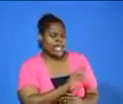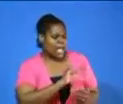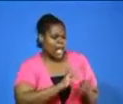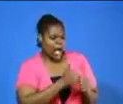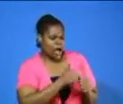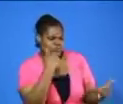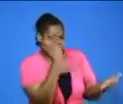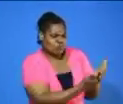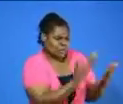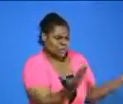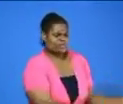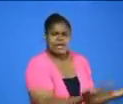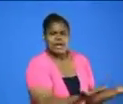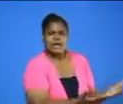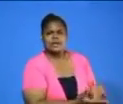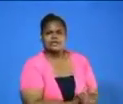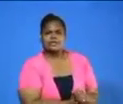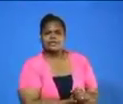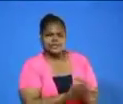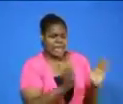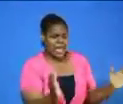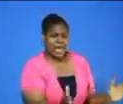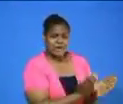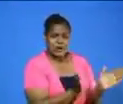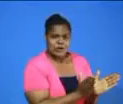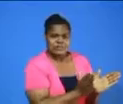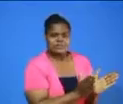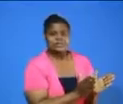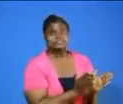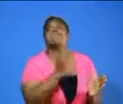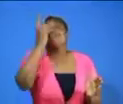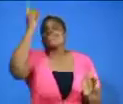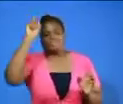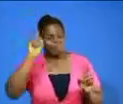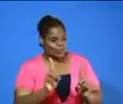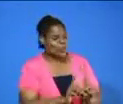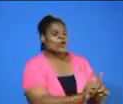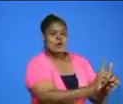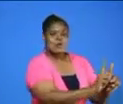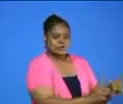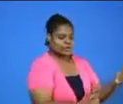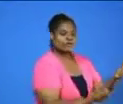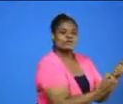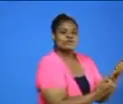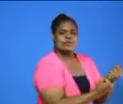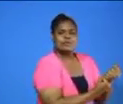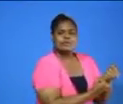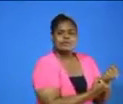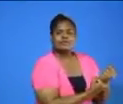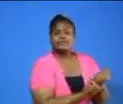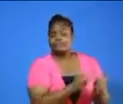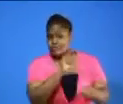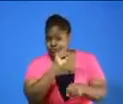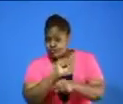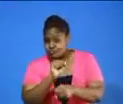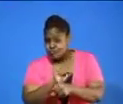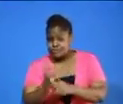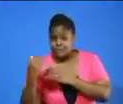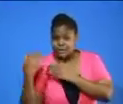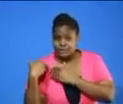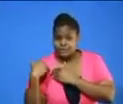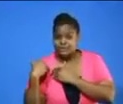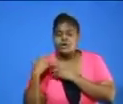you get here? The encouragement, I'm here with you. The assignment,